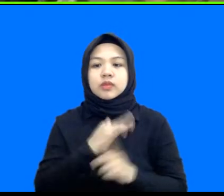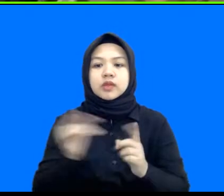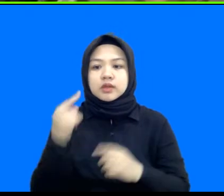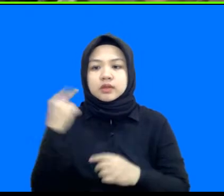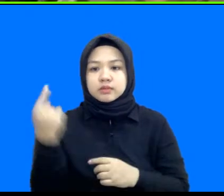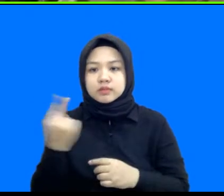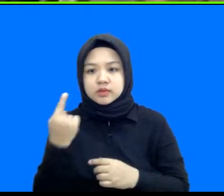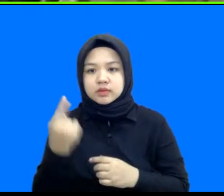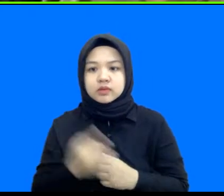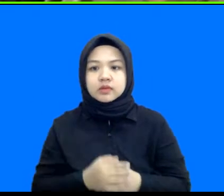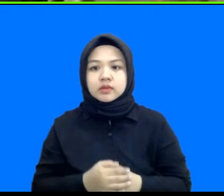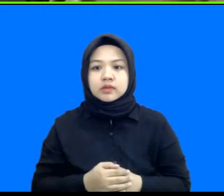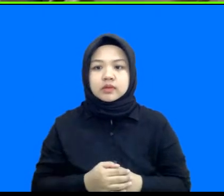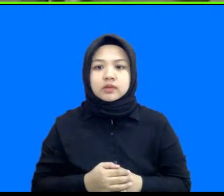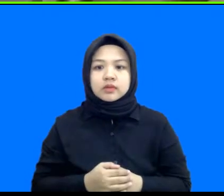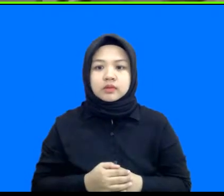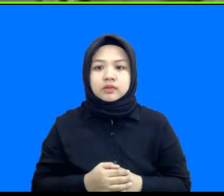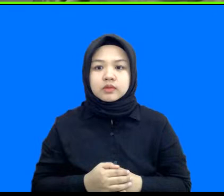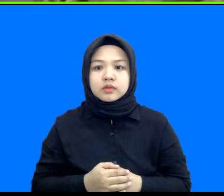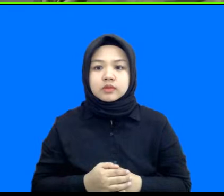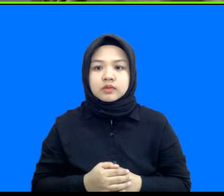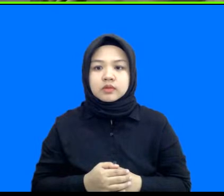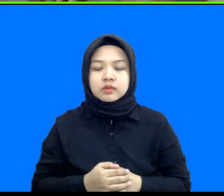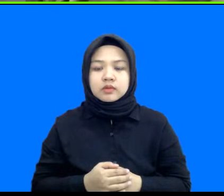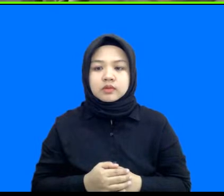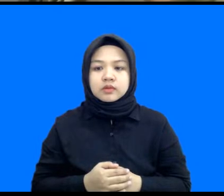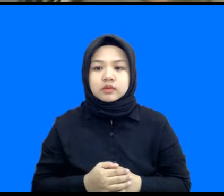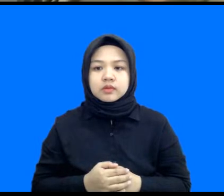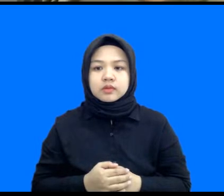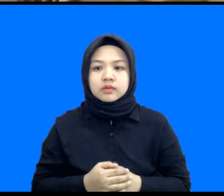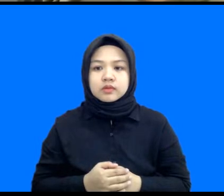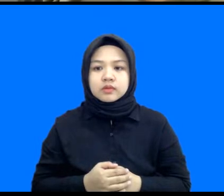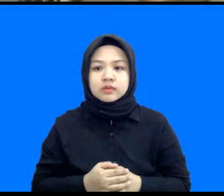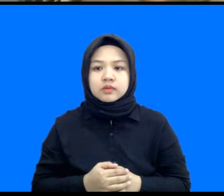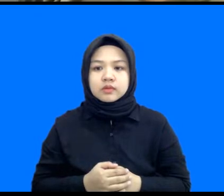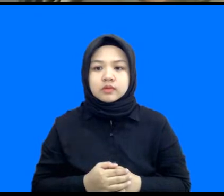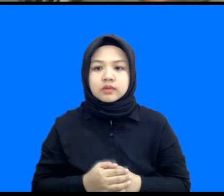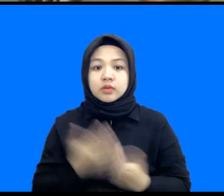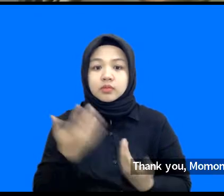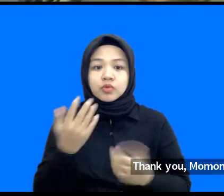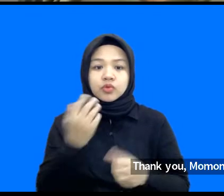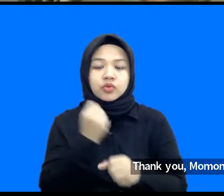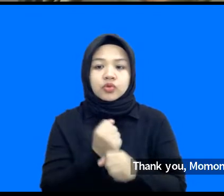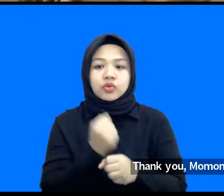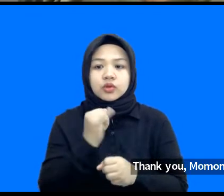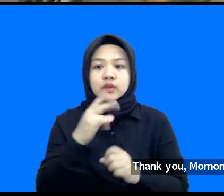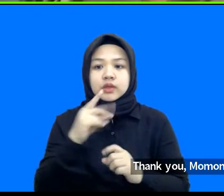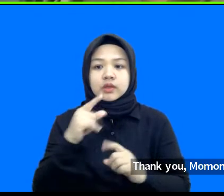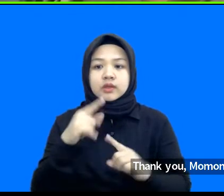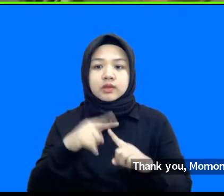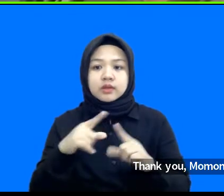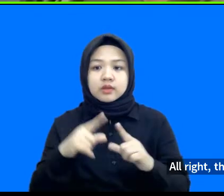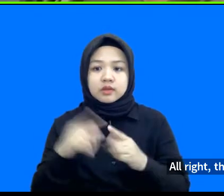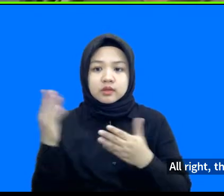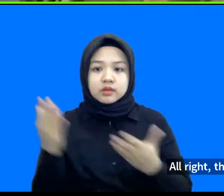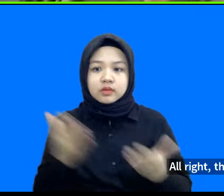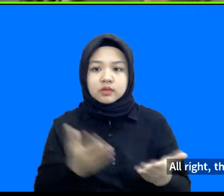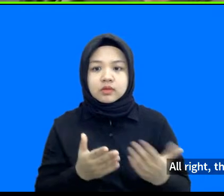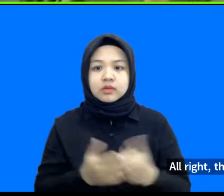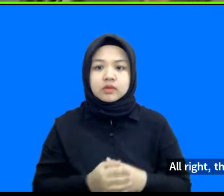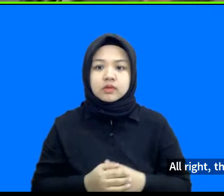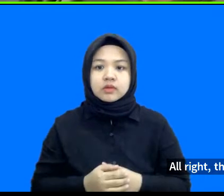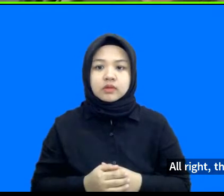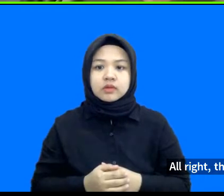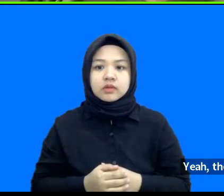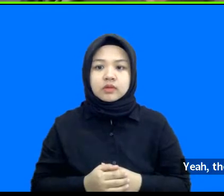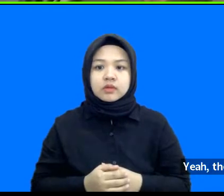Thank you, Mbak Mona. Mbak Greta, you can answer the questions. Sorry, the question is about the challenges. Yeah, the challenge and the struggle on mainstreaming